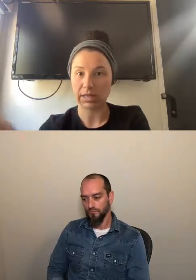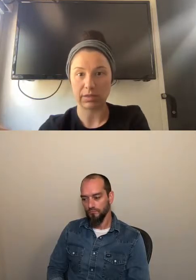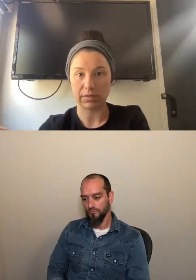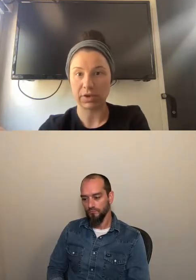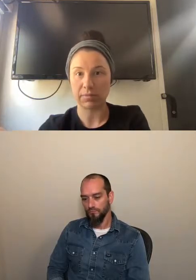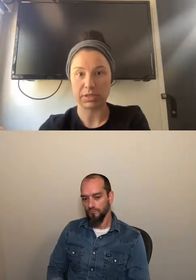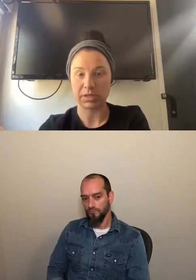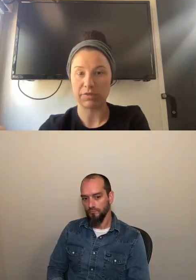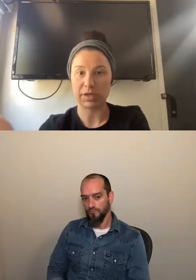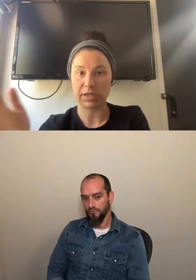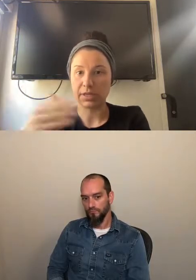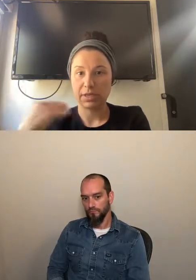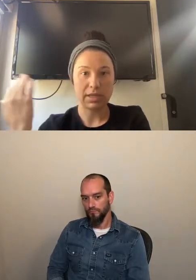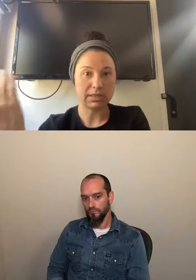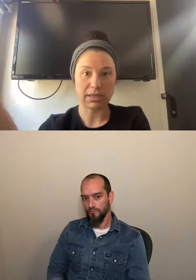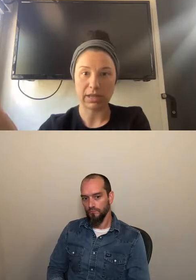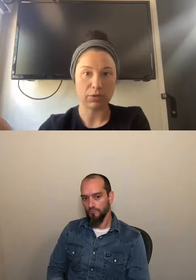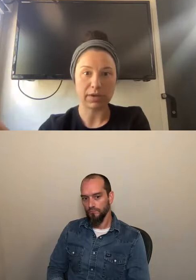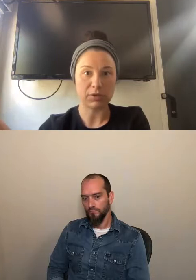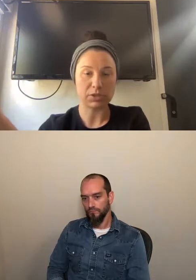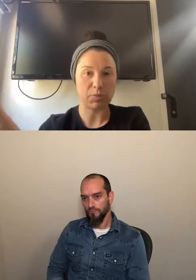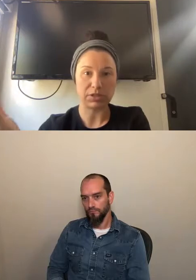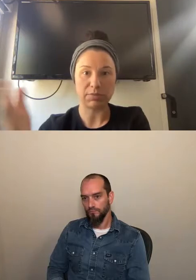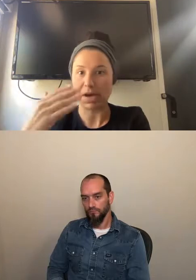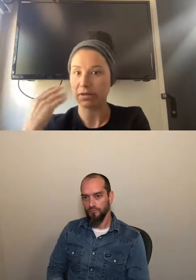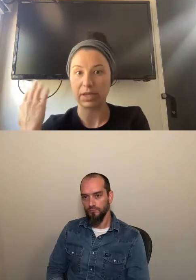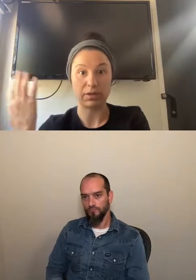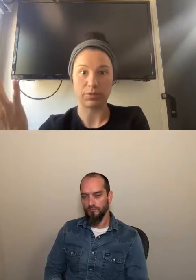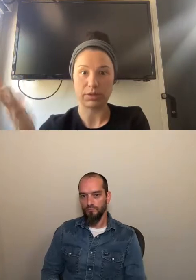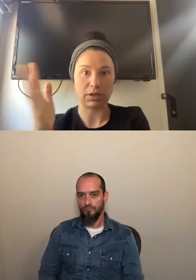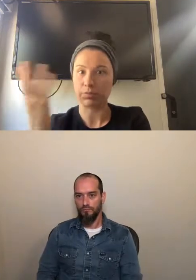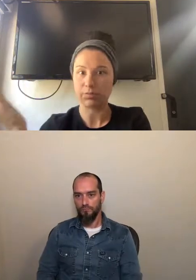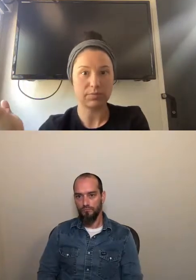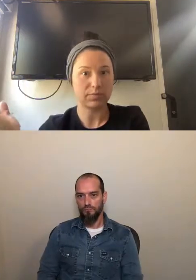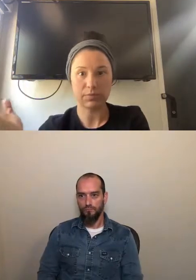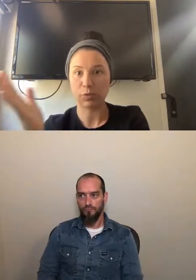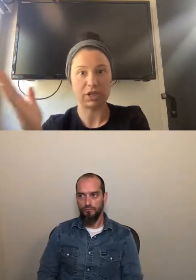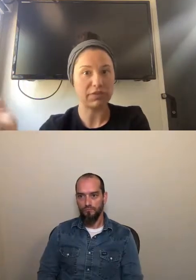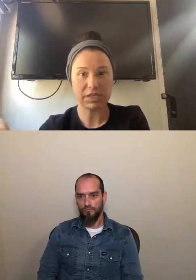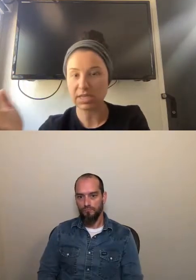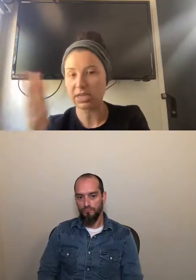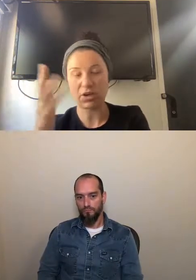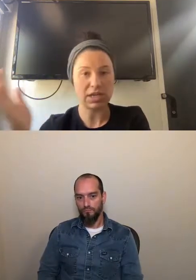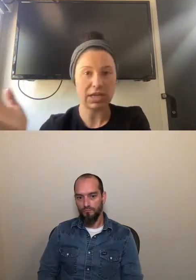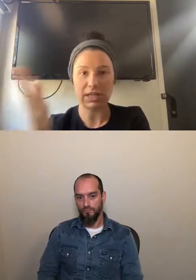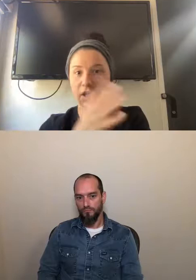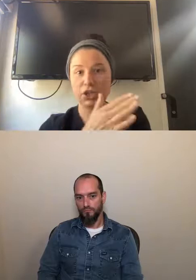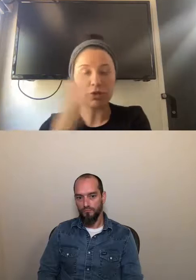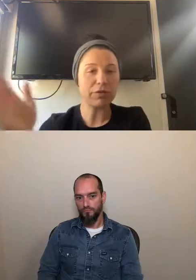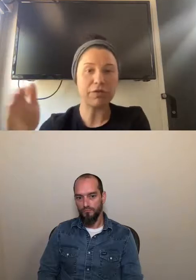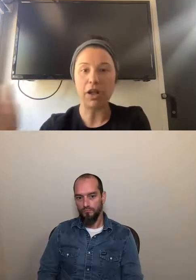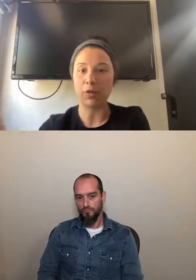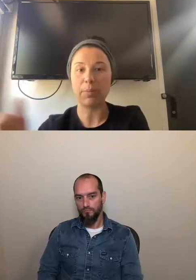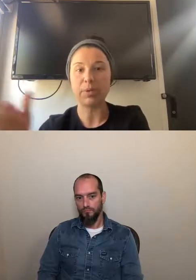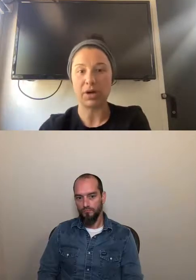saying that the environment is unfit? And has the landlord ever responded back like, oh, you know, we're going to fix it or anything? Like, do